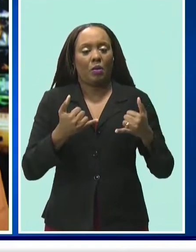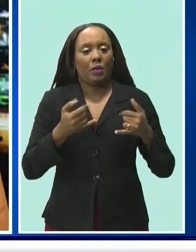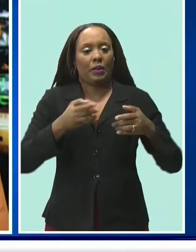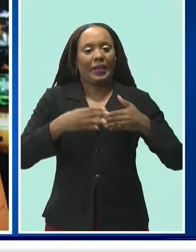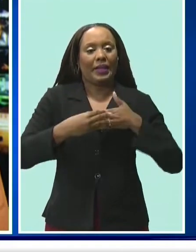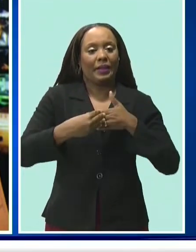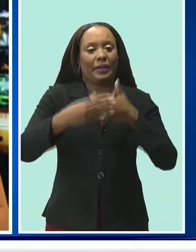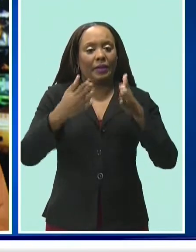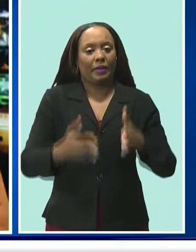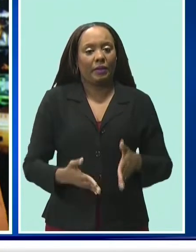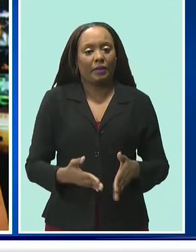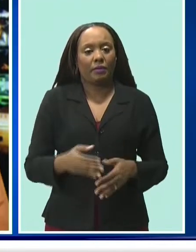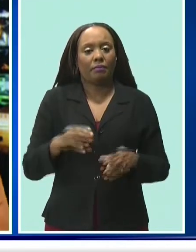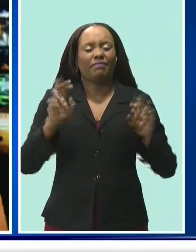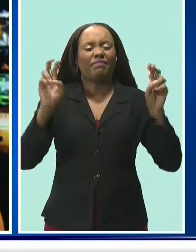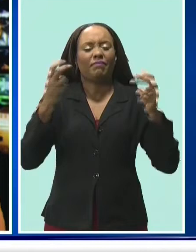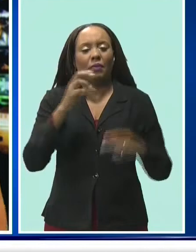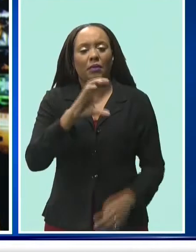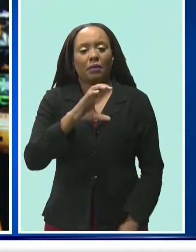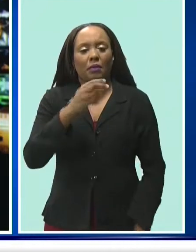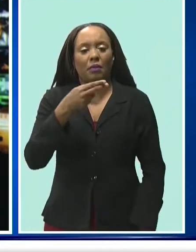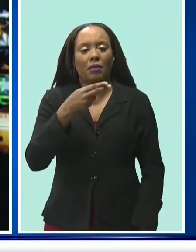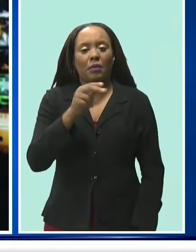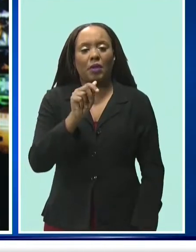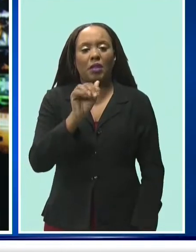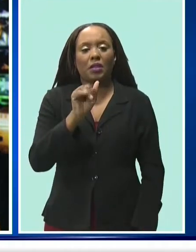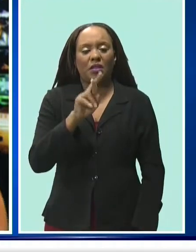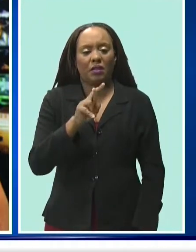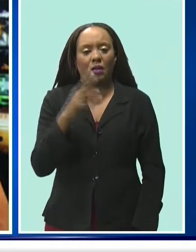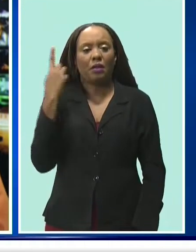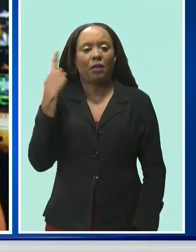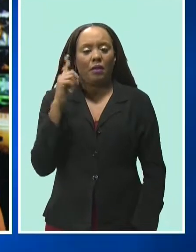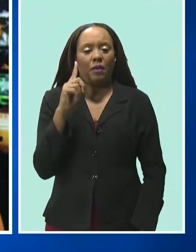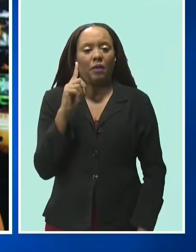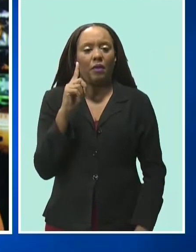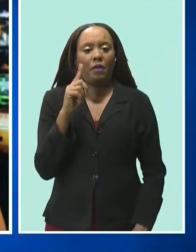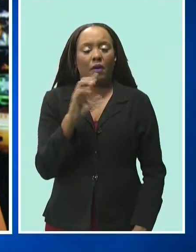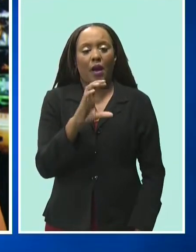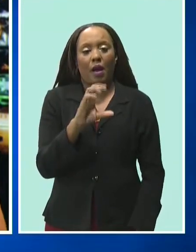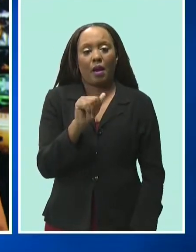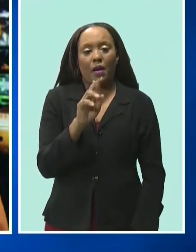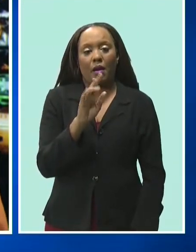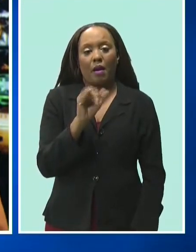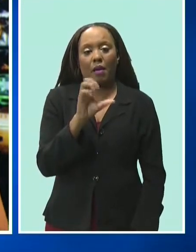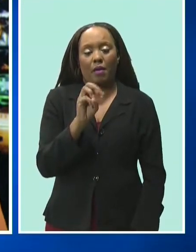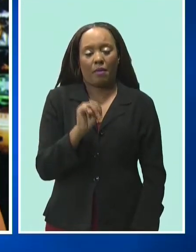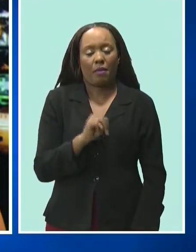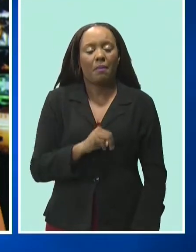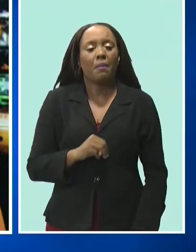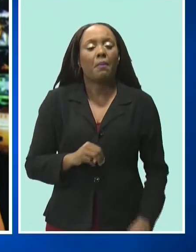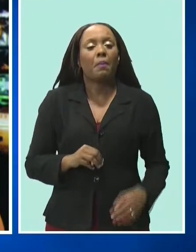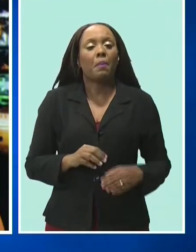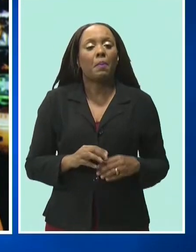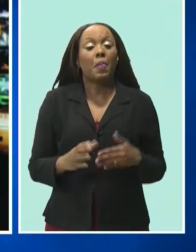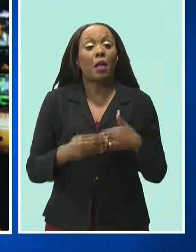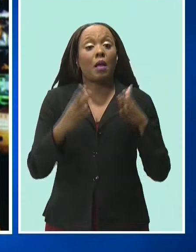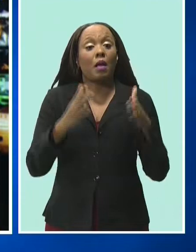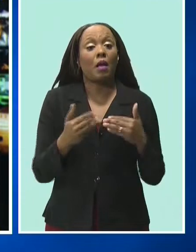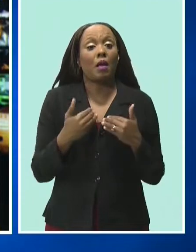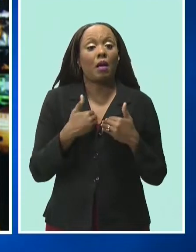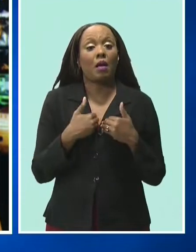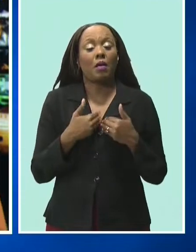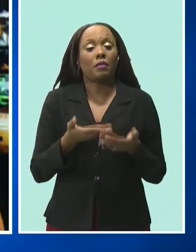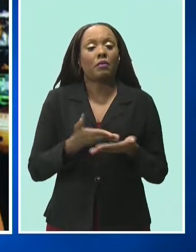and the chair of every Heads of Government conference has the right to select a